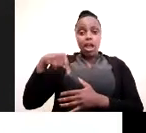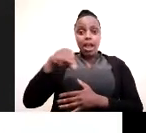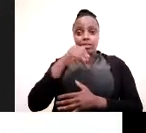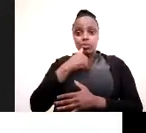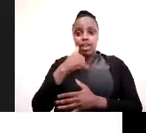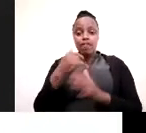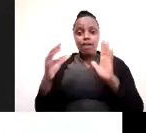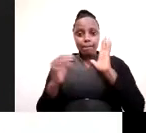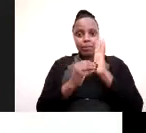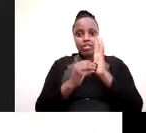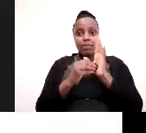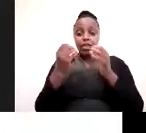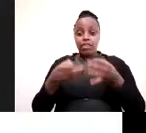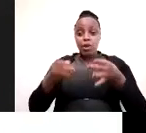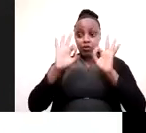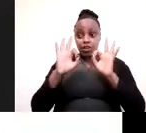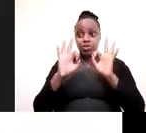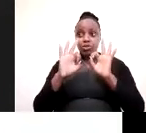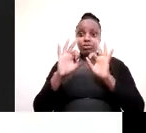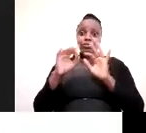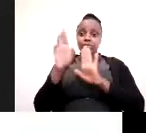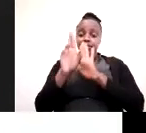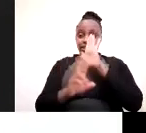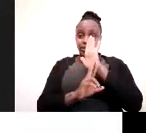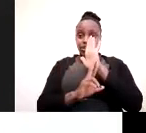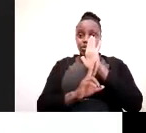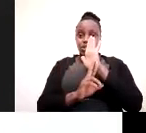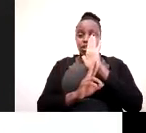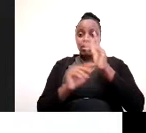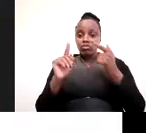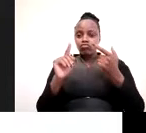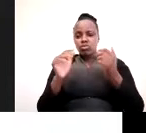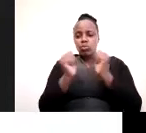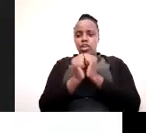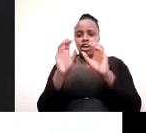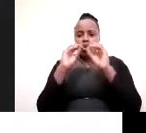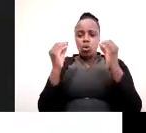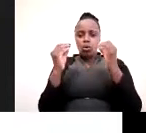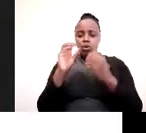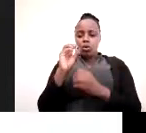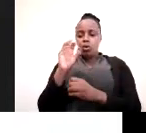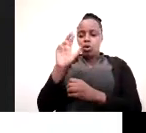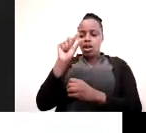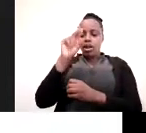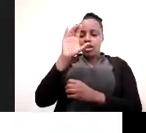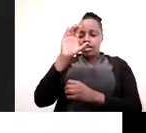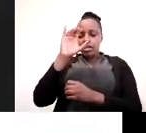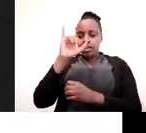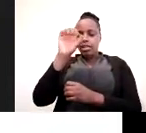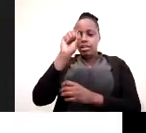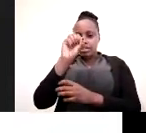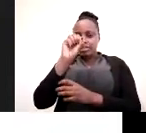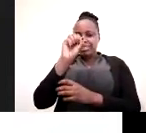the official control regulation to with the organic regulation to create a more harmonized approach in